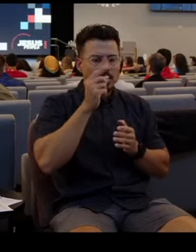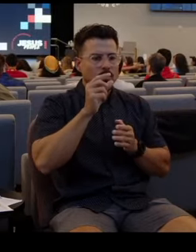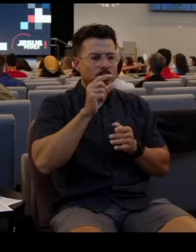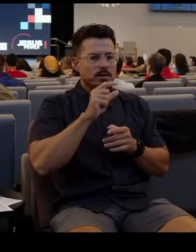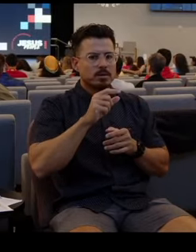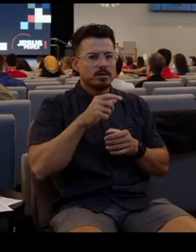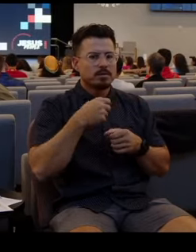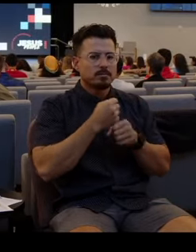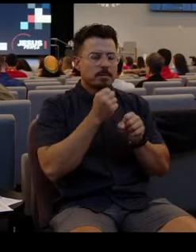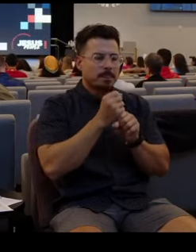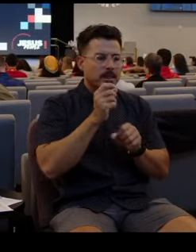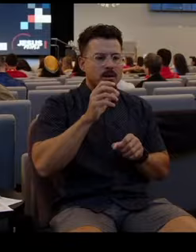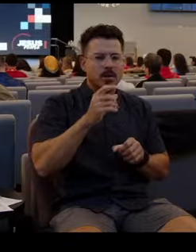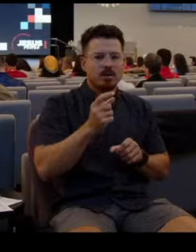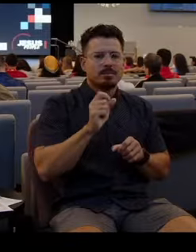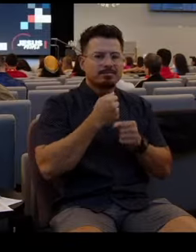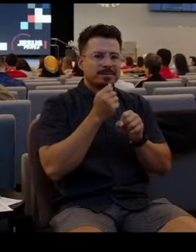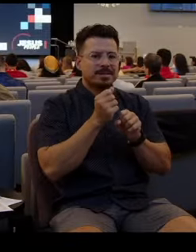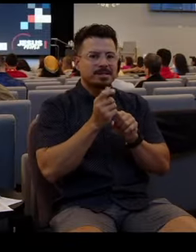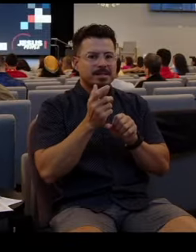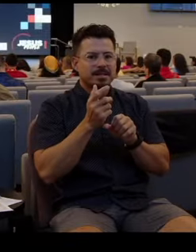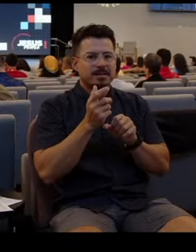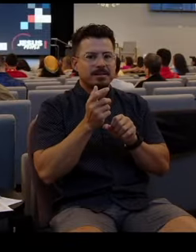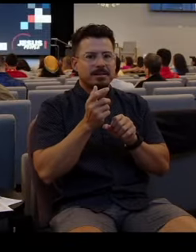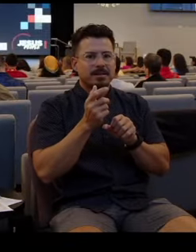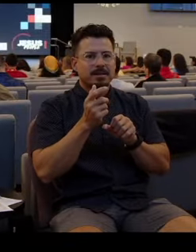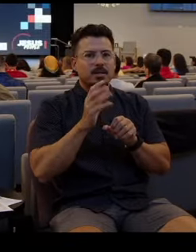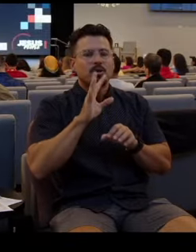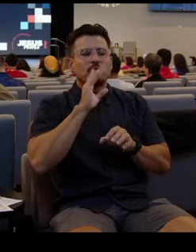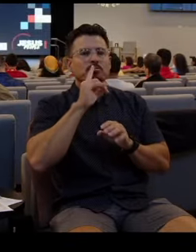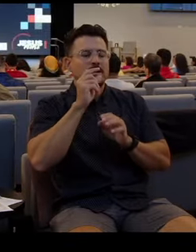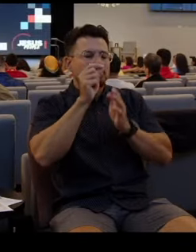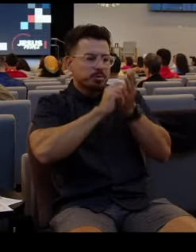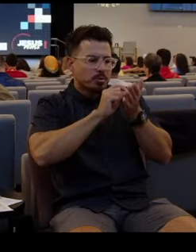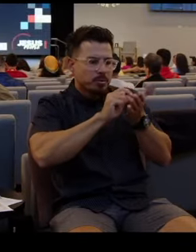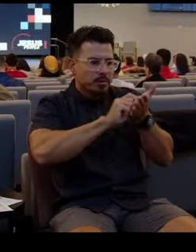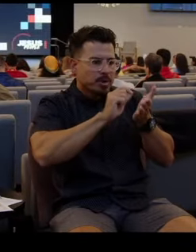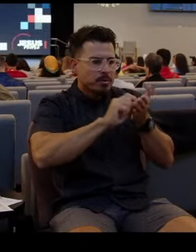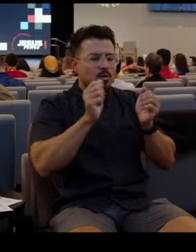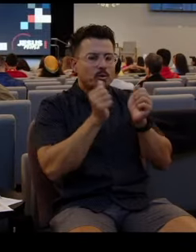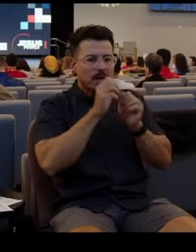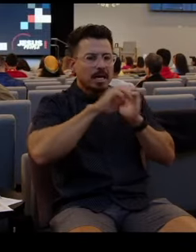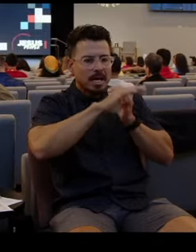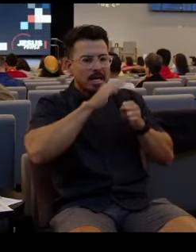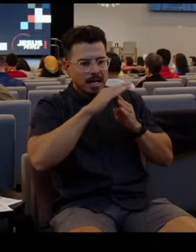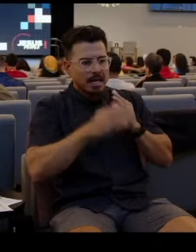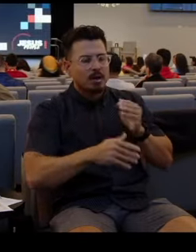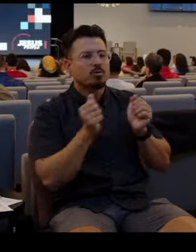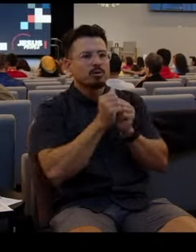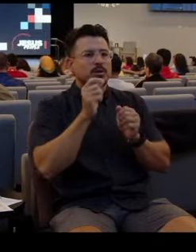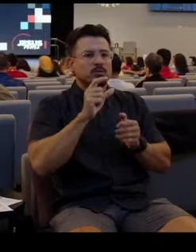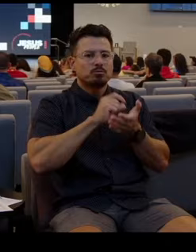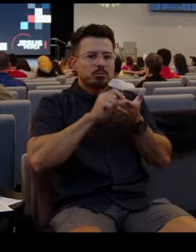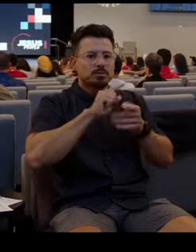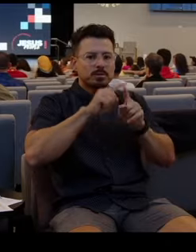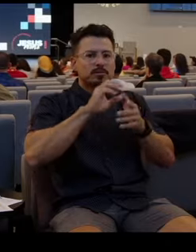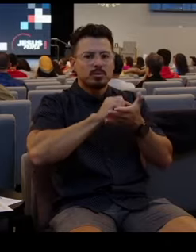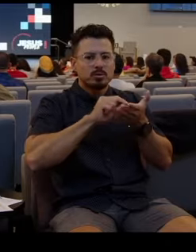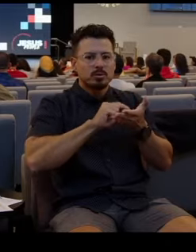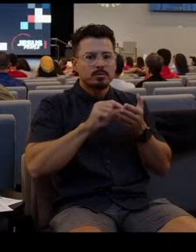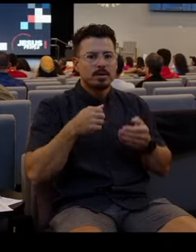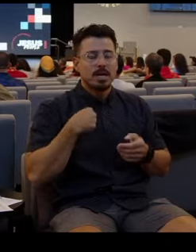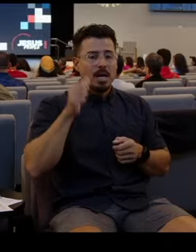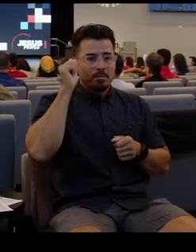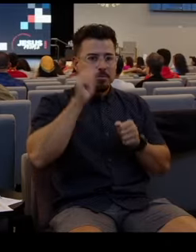and then he'd make all these wry comments, and then he'd apply a scripture, and it was amazing. It was always good. I remember a door sermon to